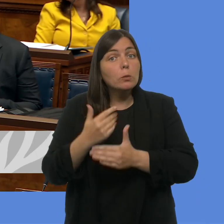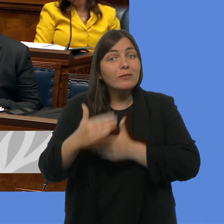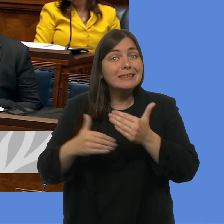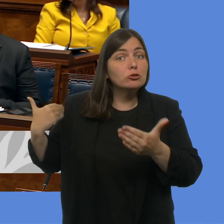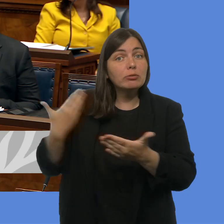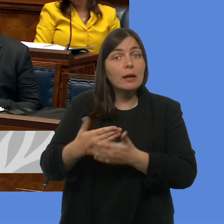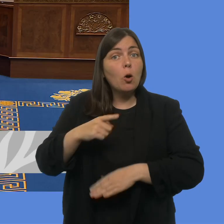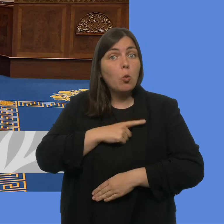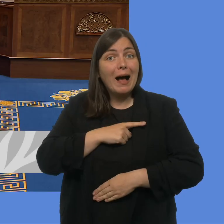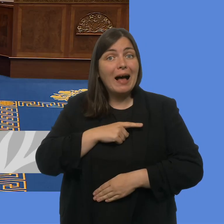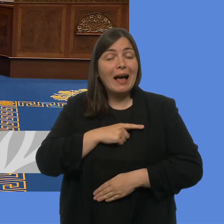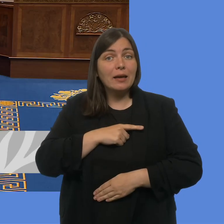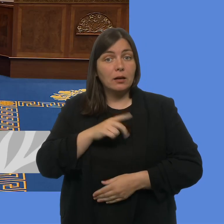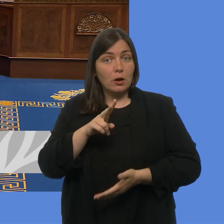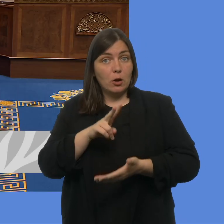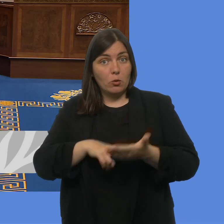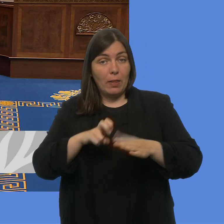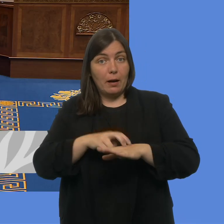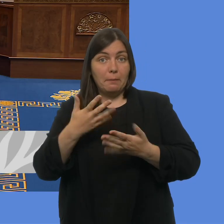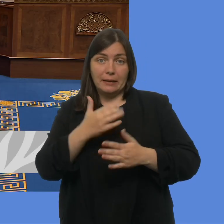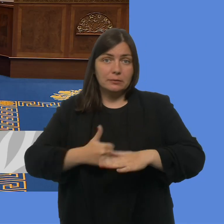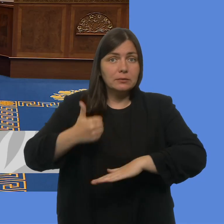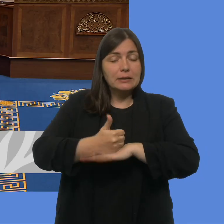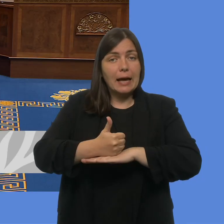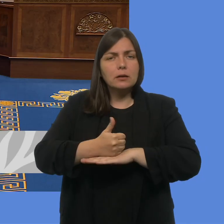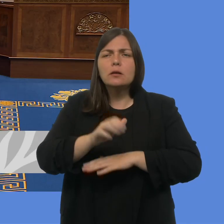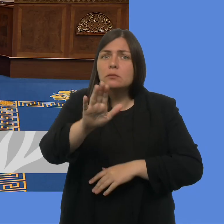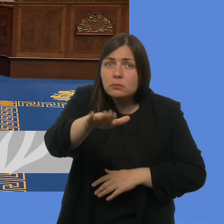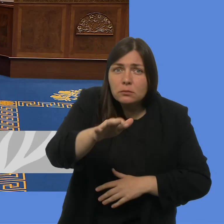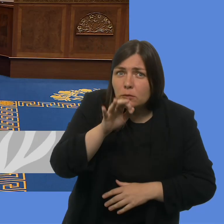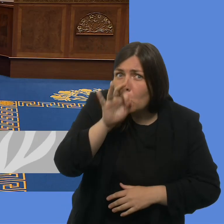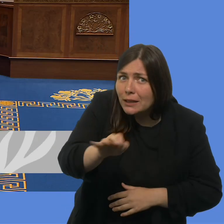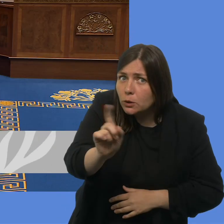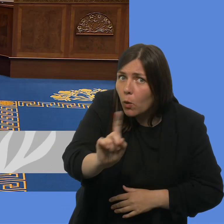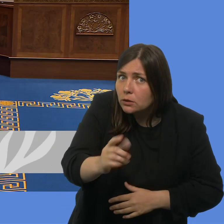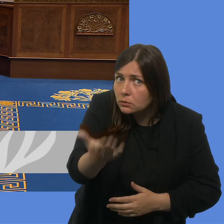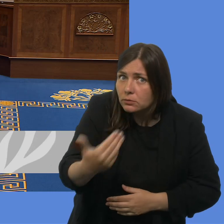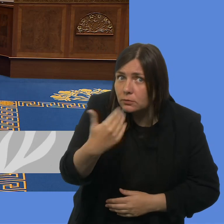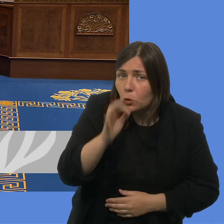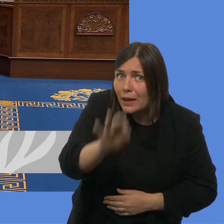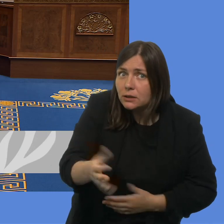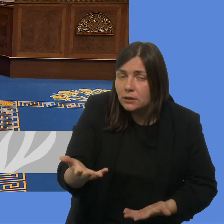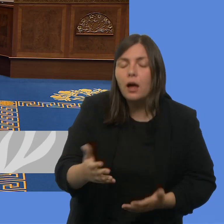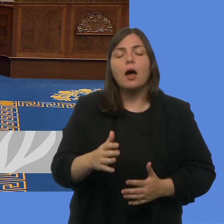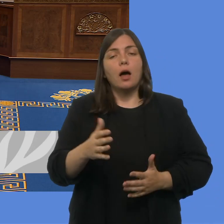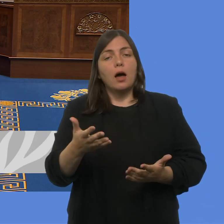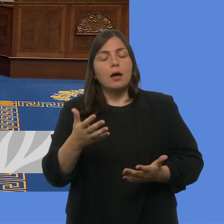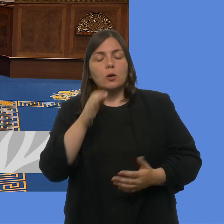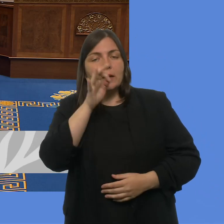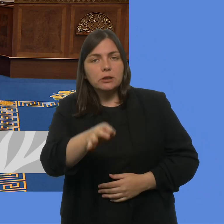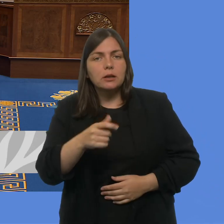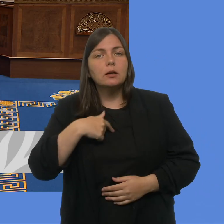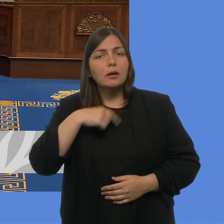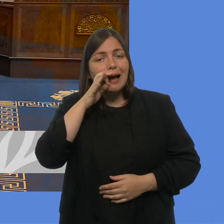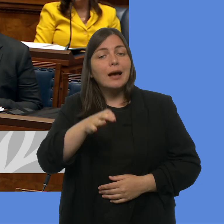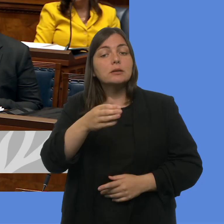inequality, supremacy and bluntly top-dog politics. Do you agree, on that note, with your predecessor, Martin McGuinness,